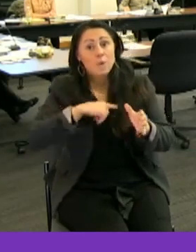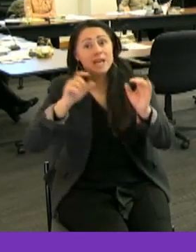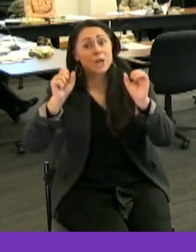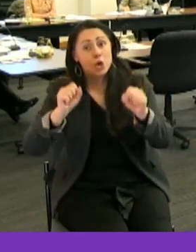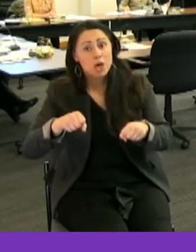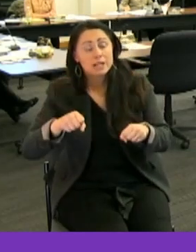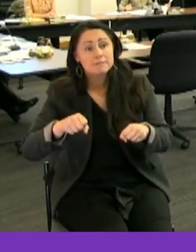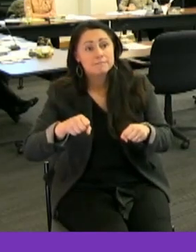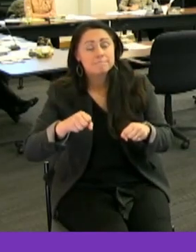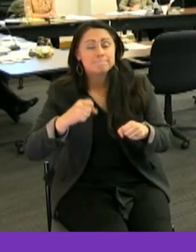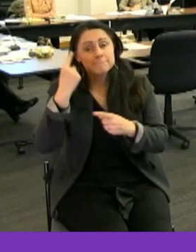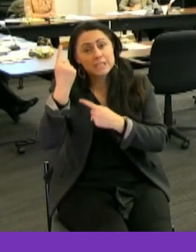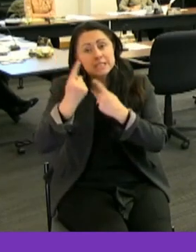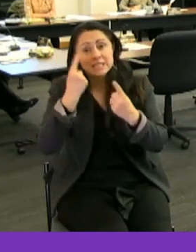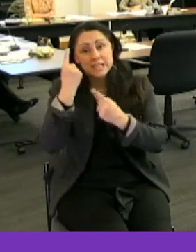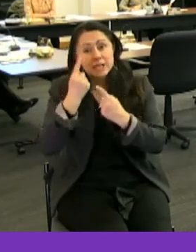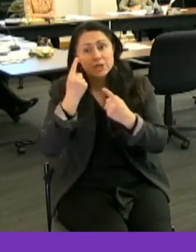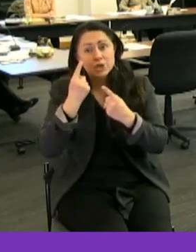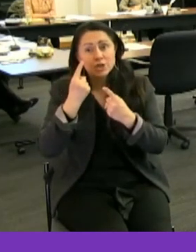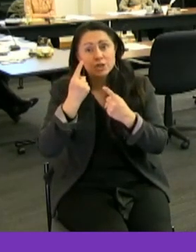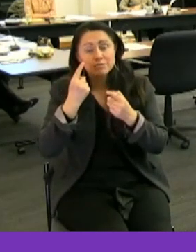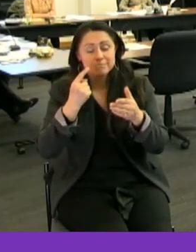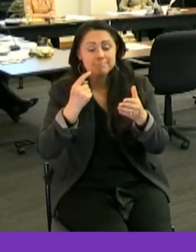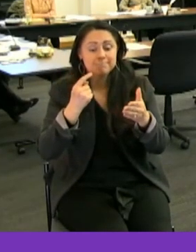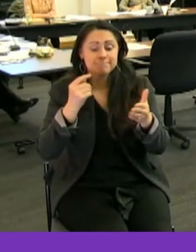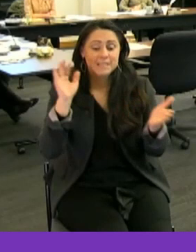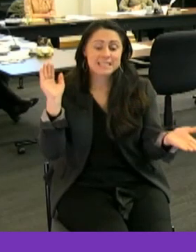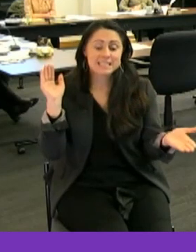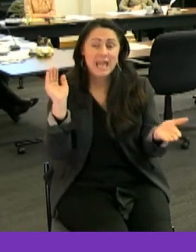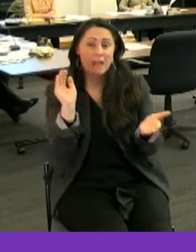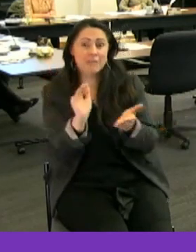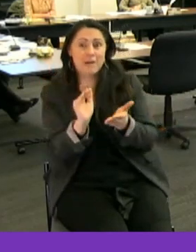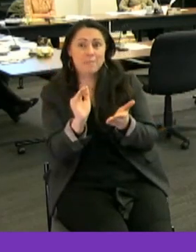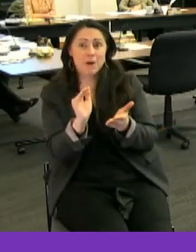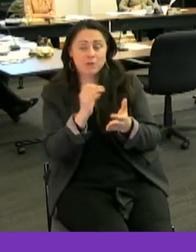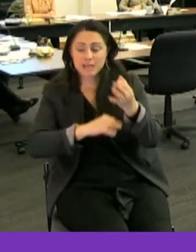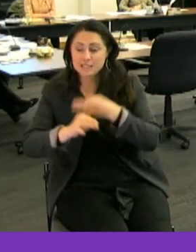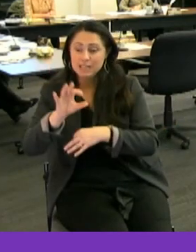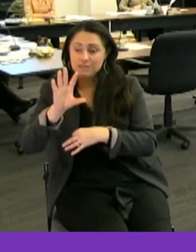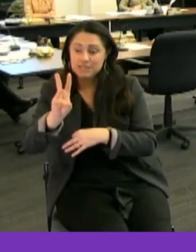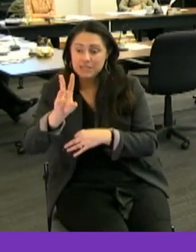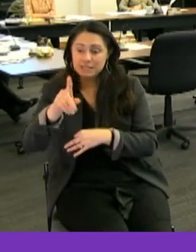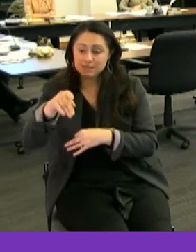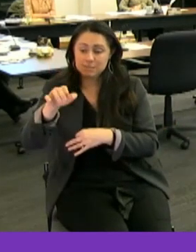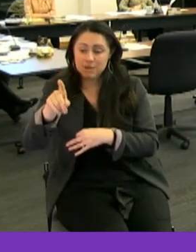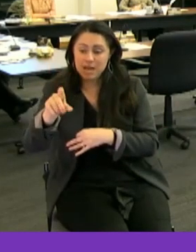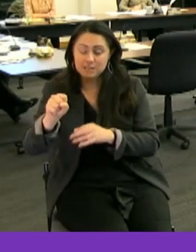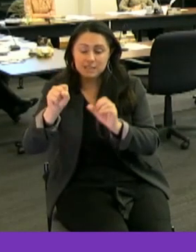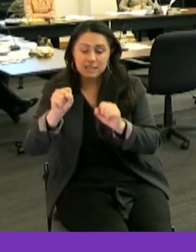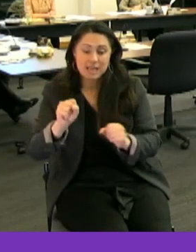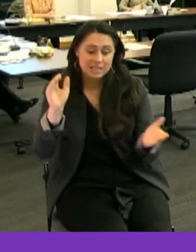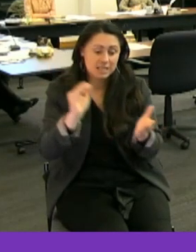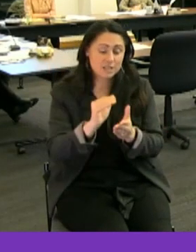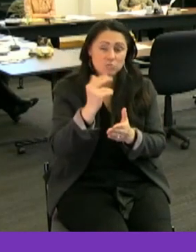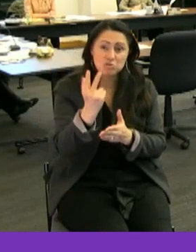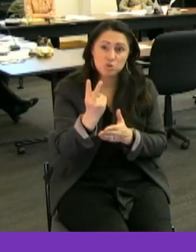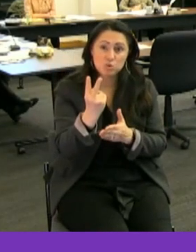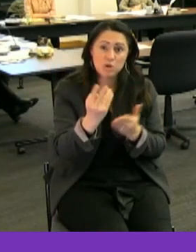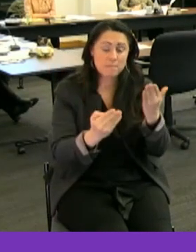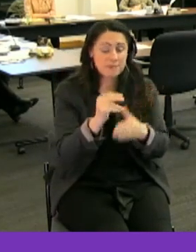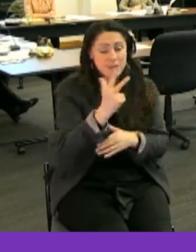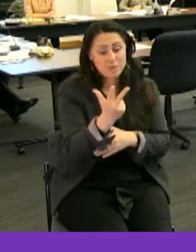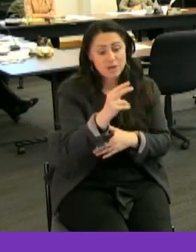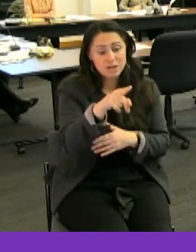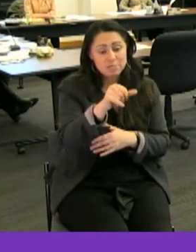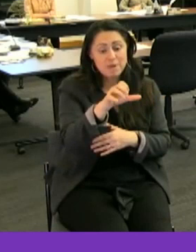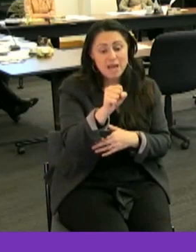could consider scaling that back. So instead of 6 packs, we could take that down to 2 or 3 packs and